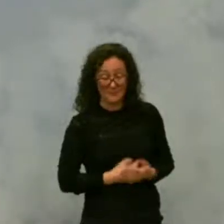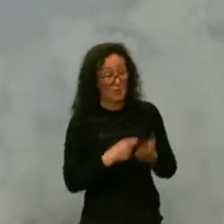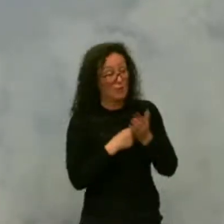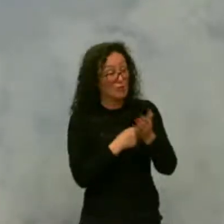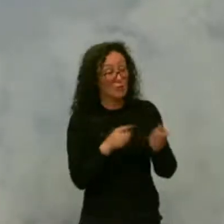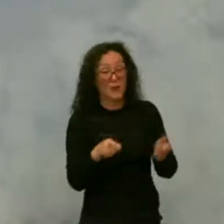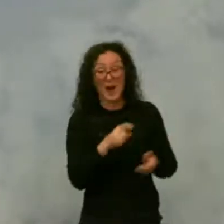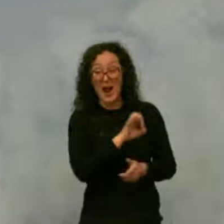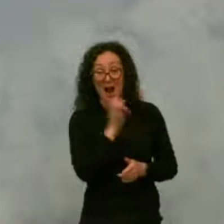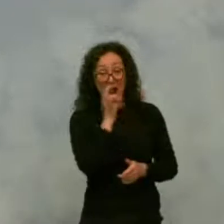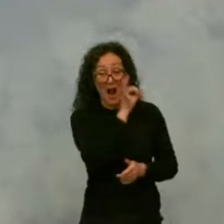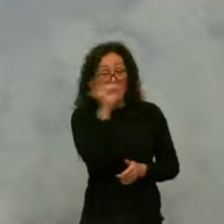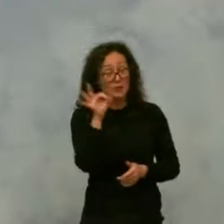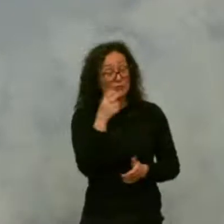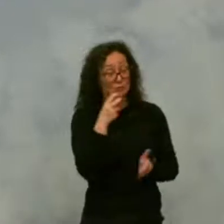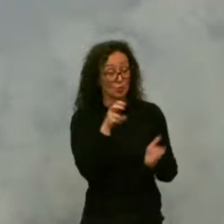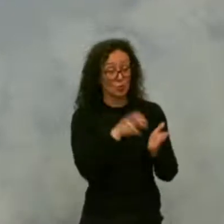Chair.